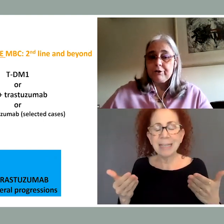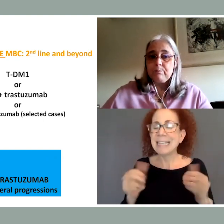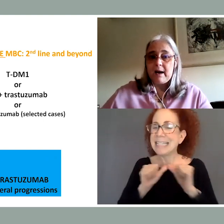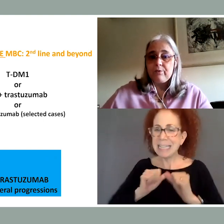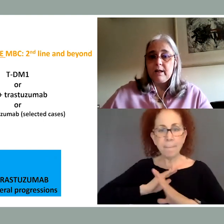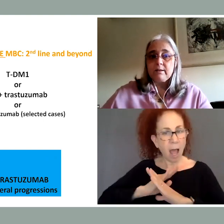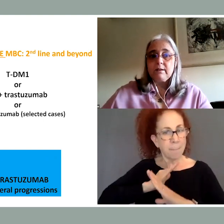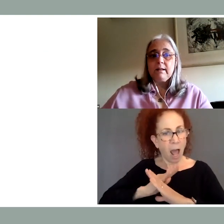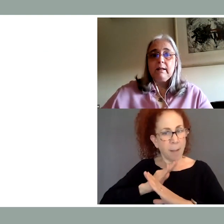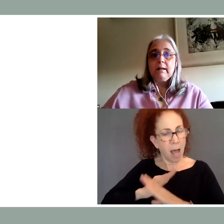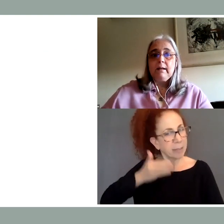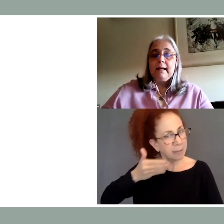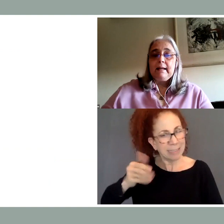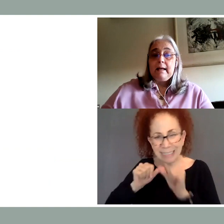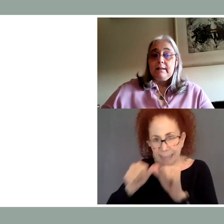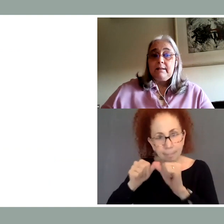the HER2 pathway.